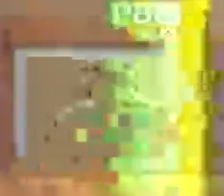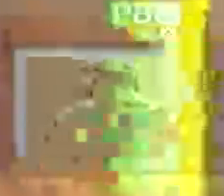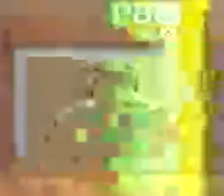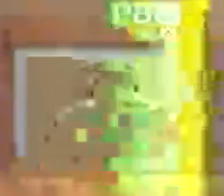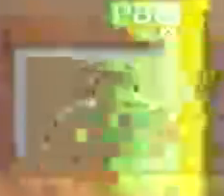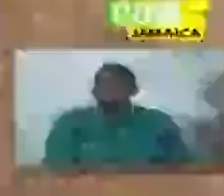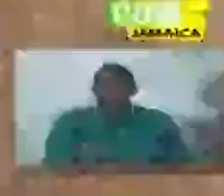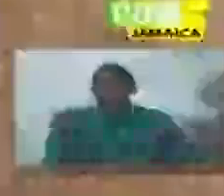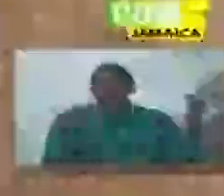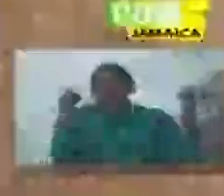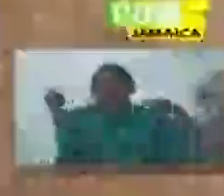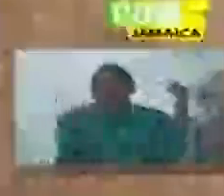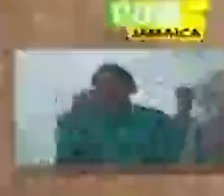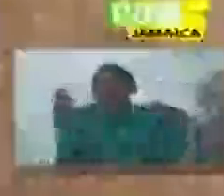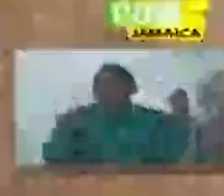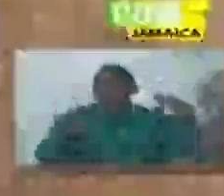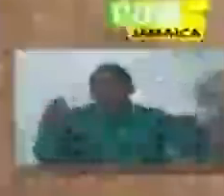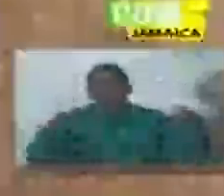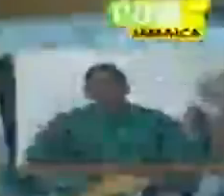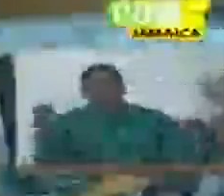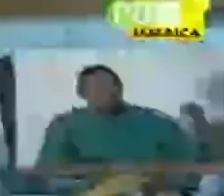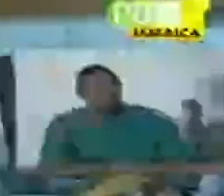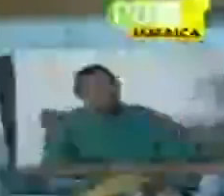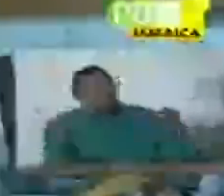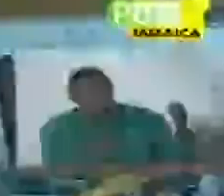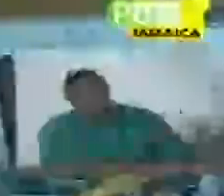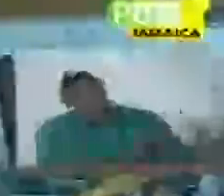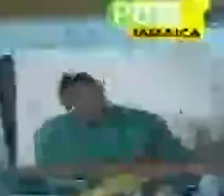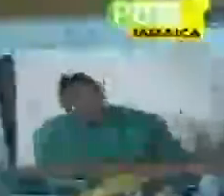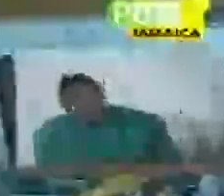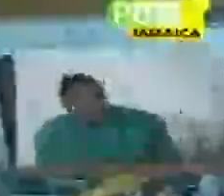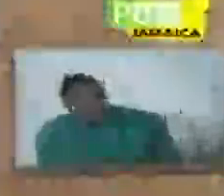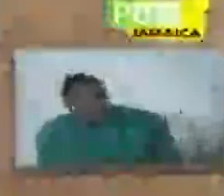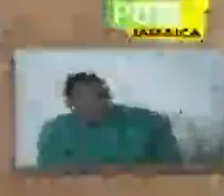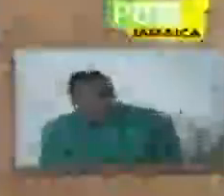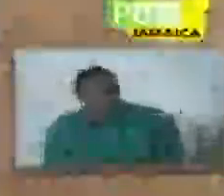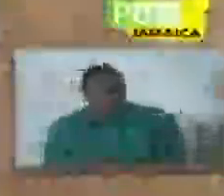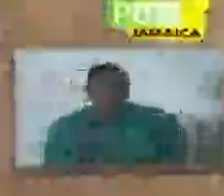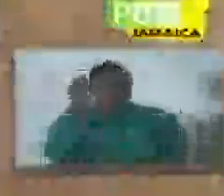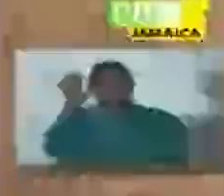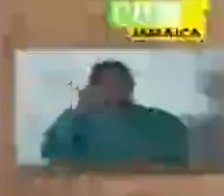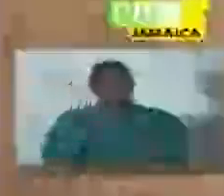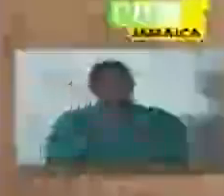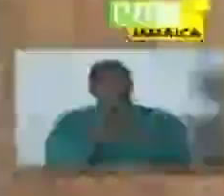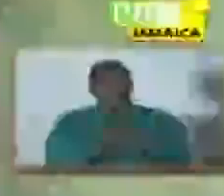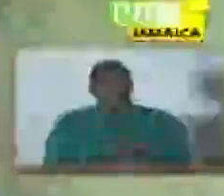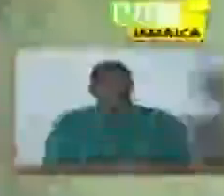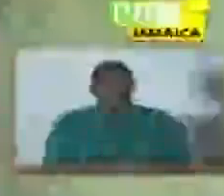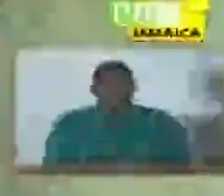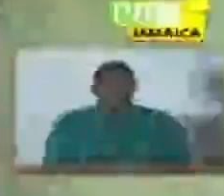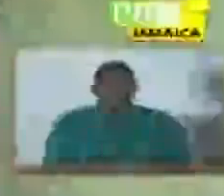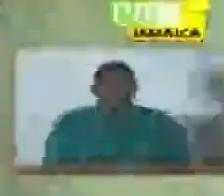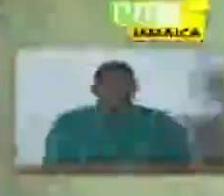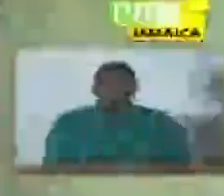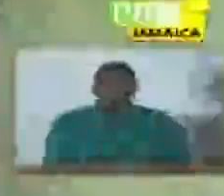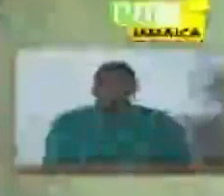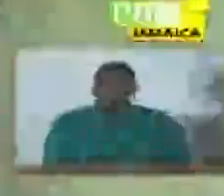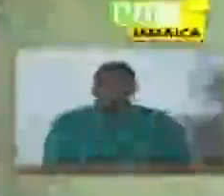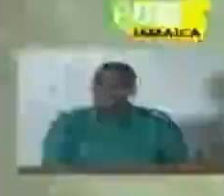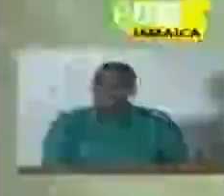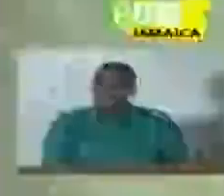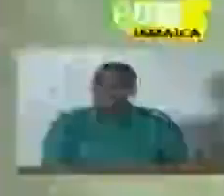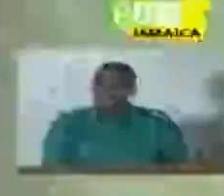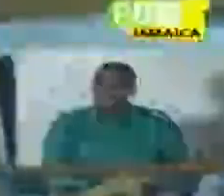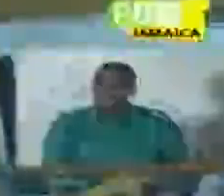Jamaicans. Right? 5 Jamaicans that you are too comfortable. All right, Senator. Too comfortable Senator, in the Senator,